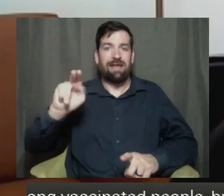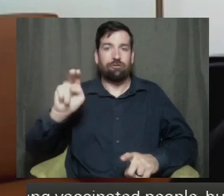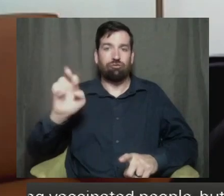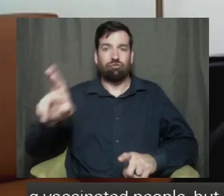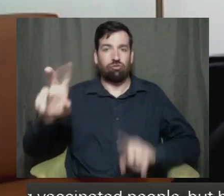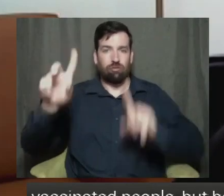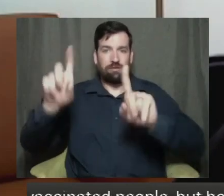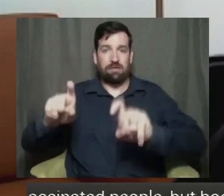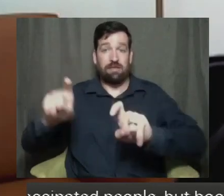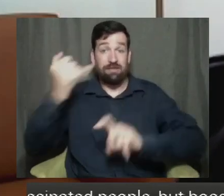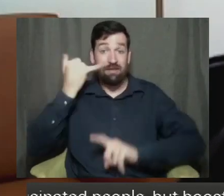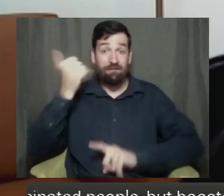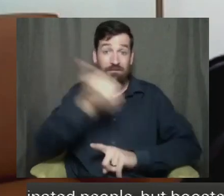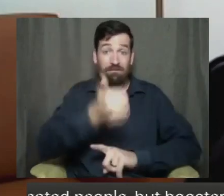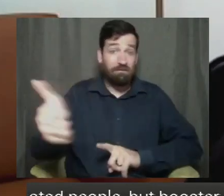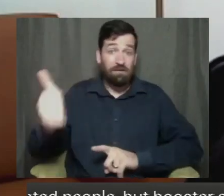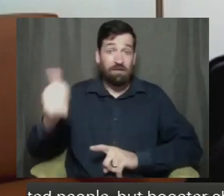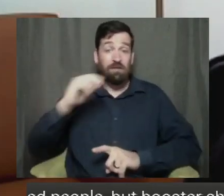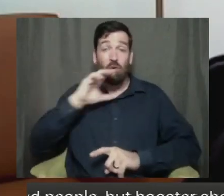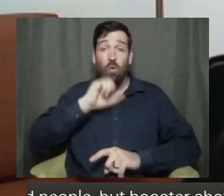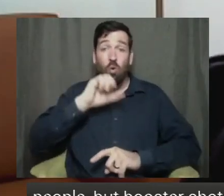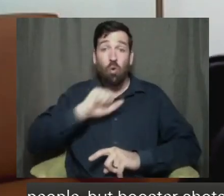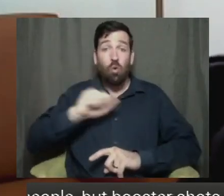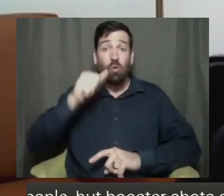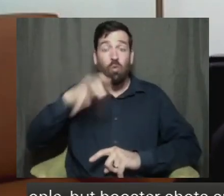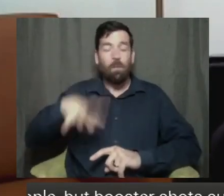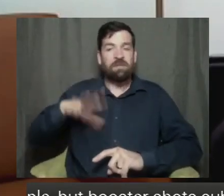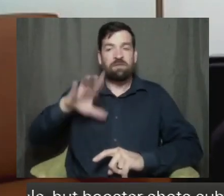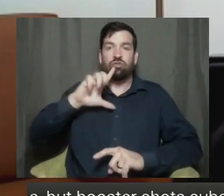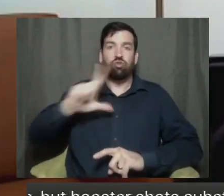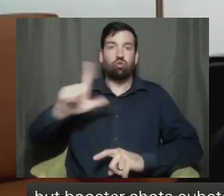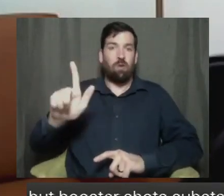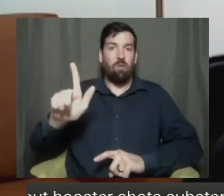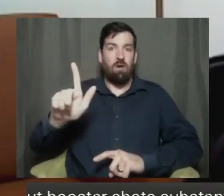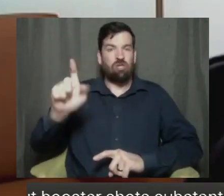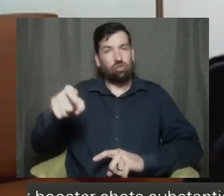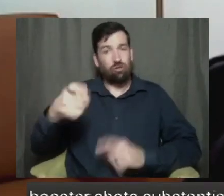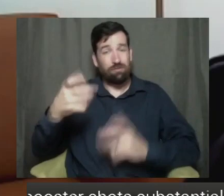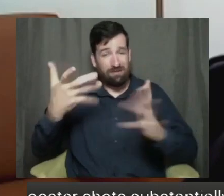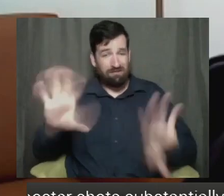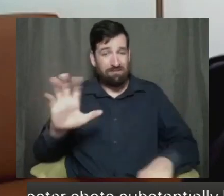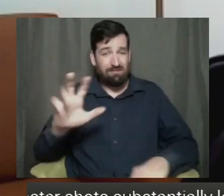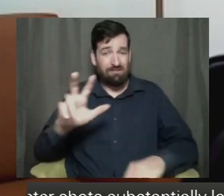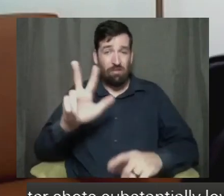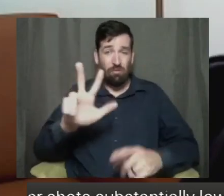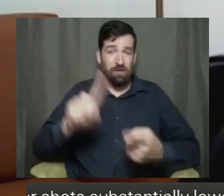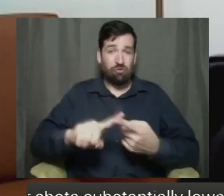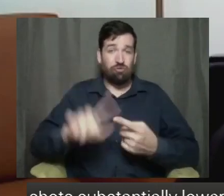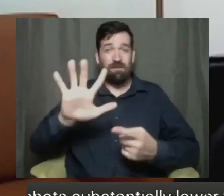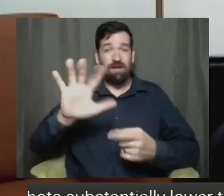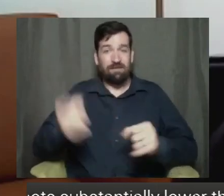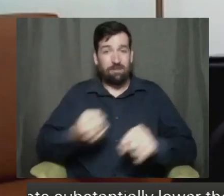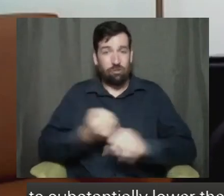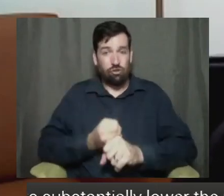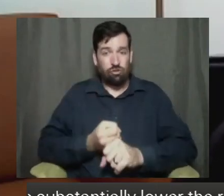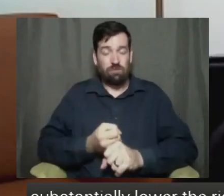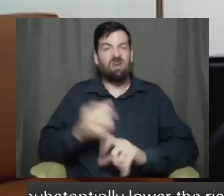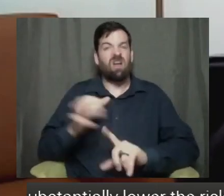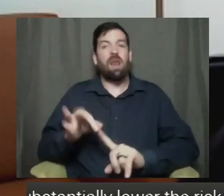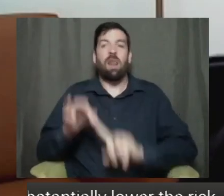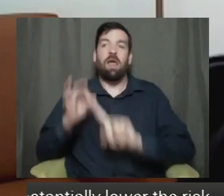you're an adult woman at over 21, it should be done every 3 to 5 years, unless you've had an abnormal test in the past, maybe